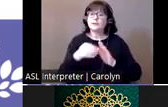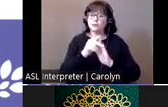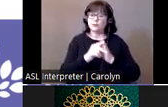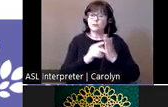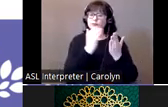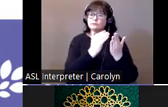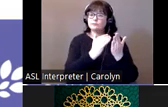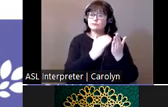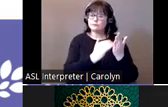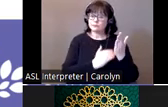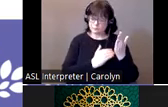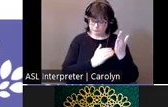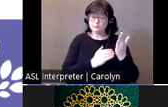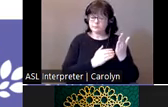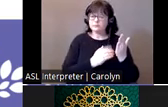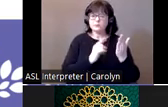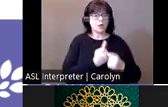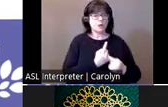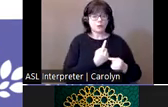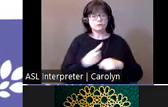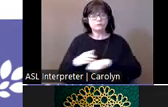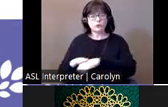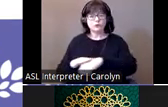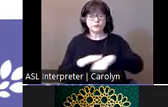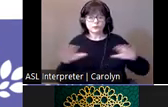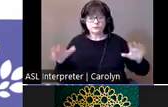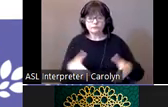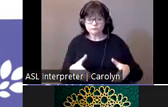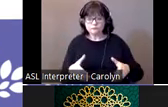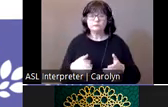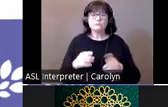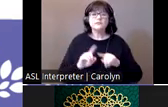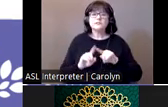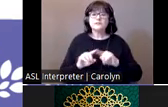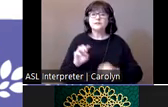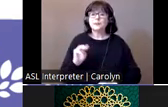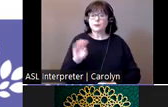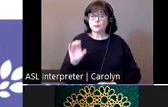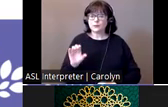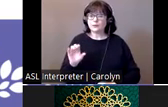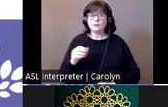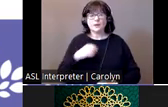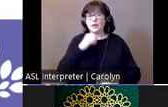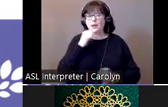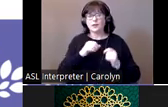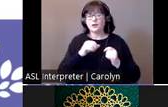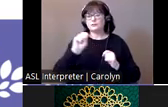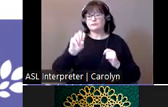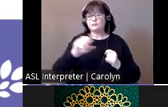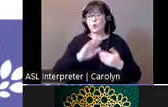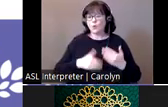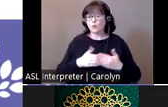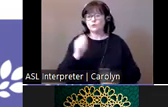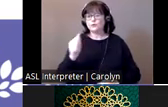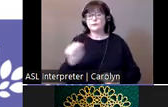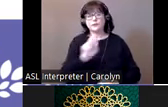sector around micro-credentials. And I won't read them all out, but I'll leave them up on the screen there for just a moment so that you